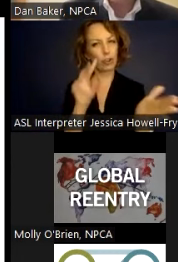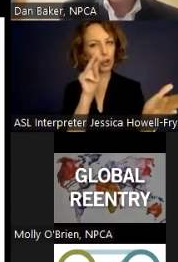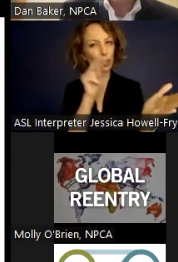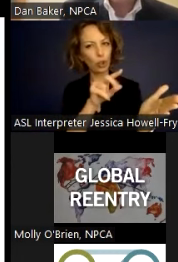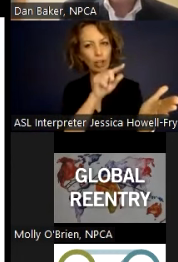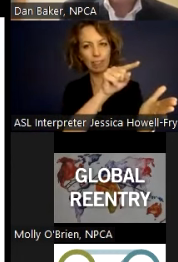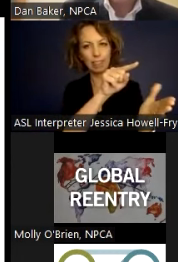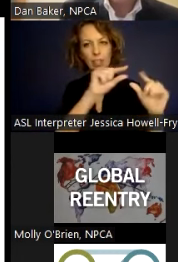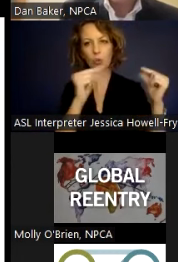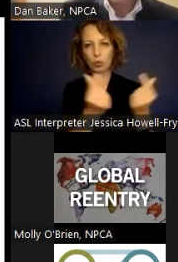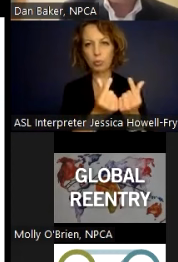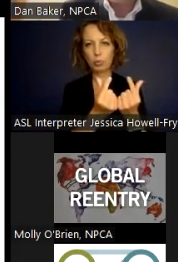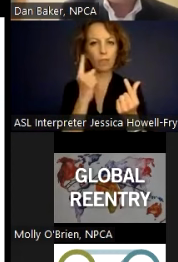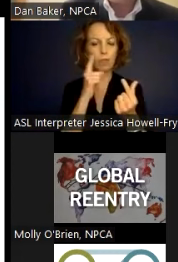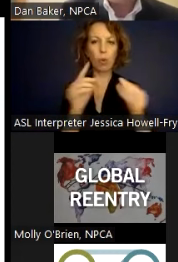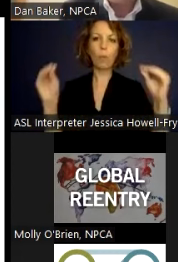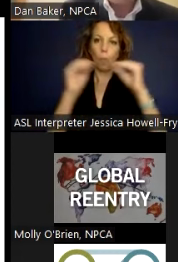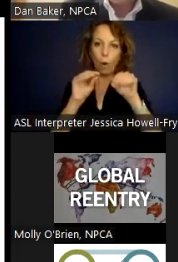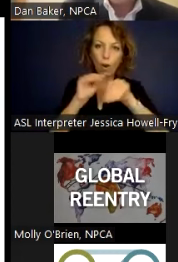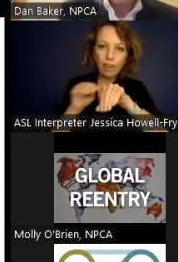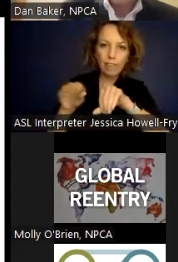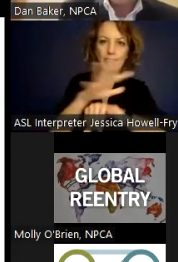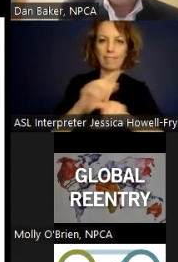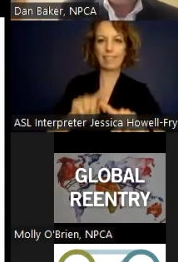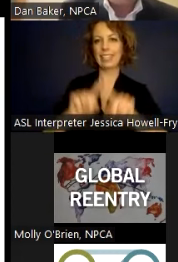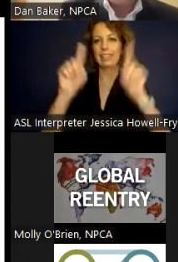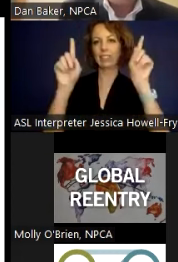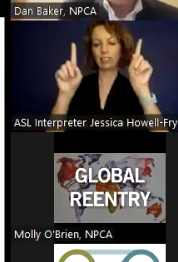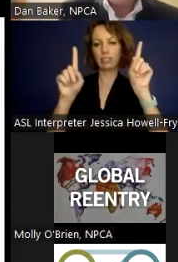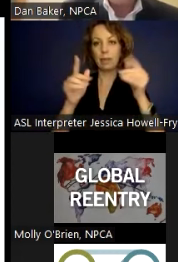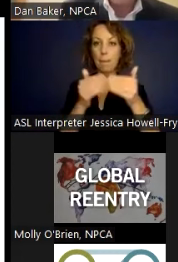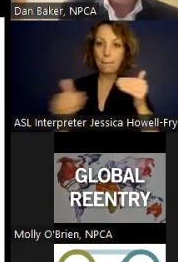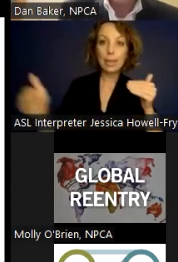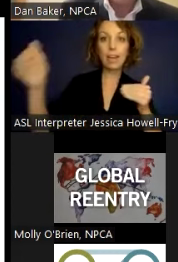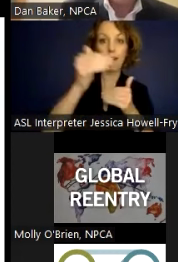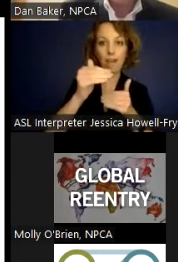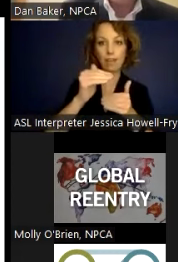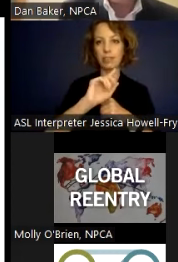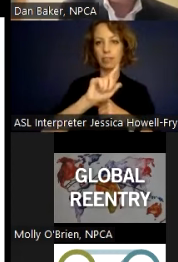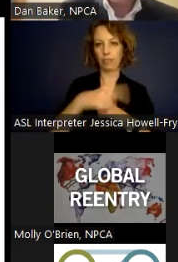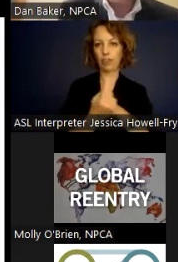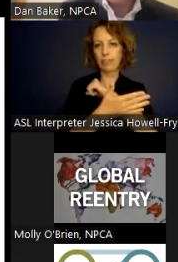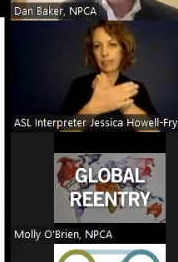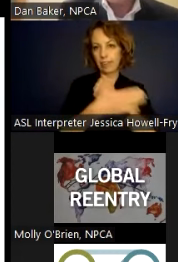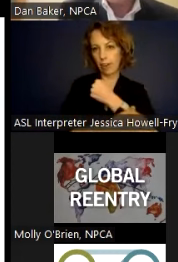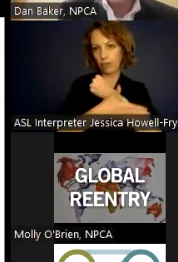to make a difference well beyond your country of service and where you live. They're doing some fabulous work. And again, stay tuned